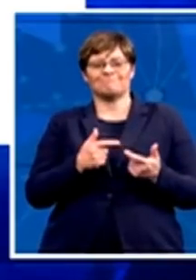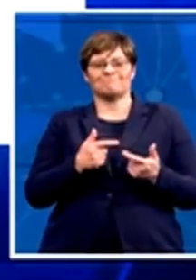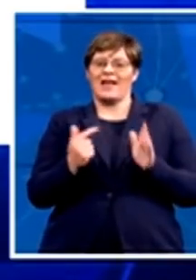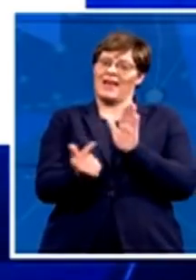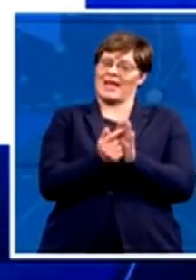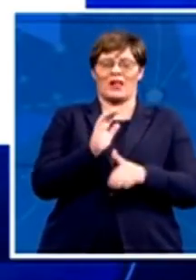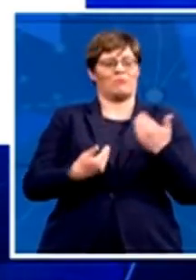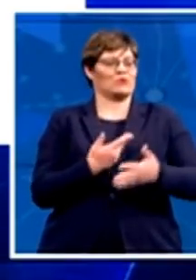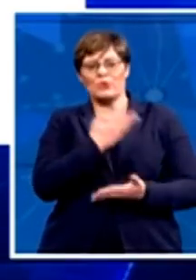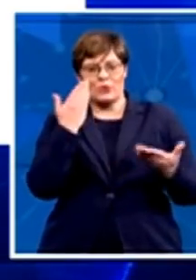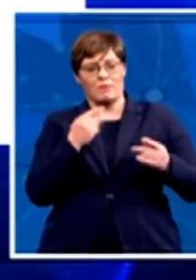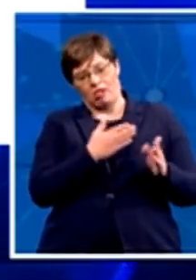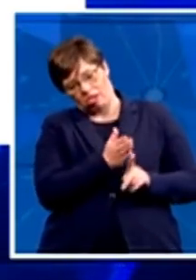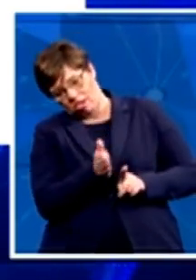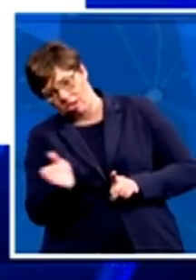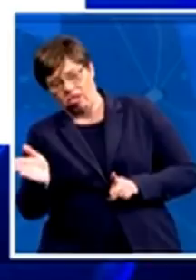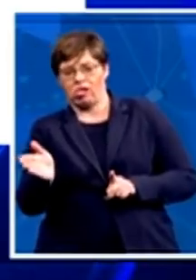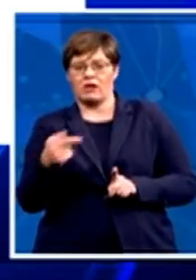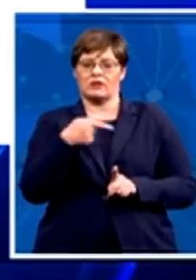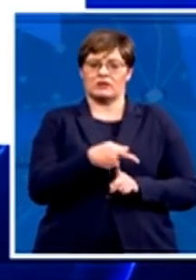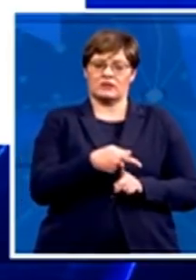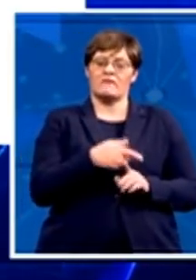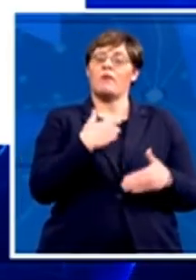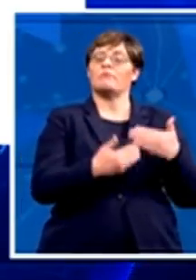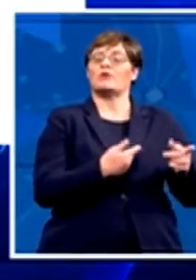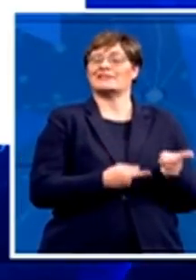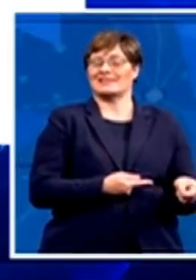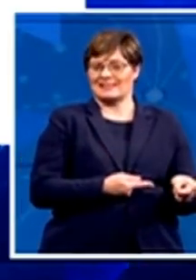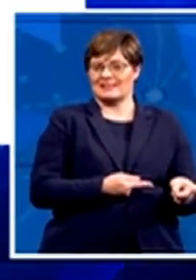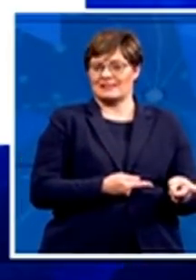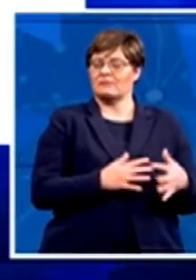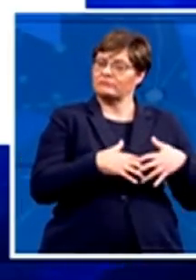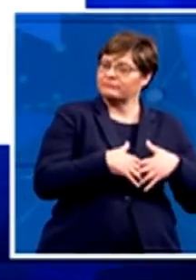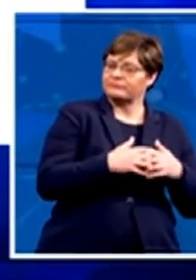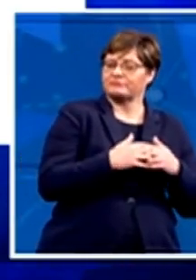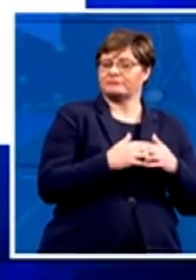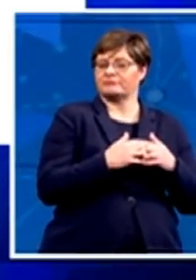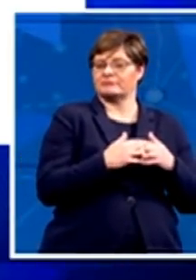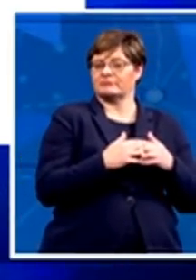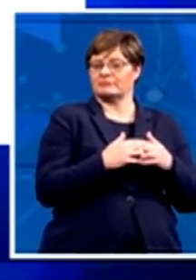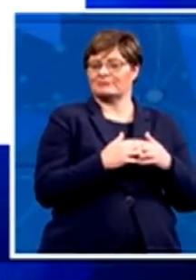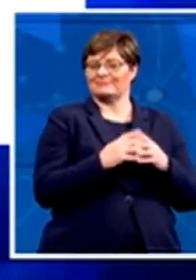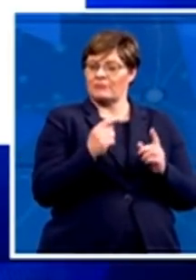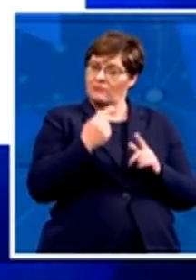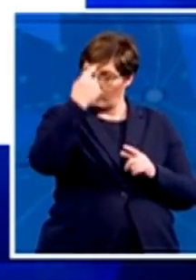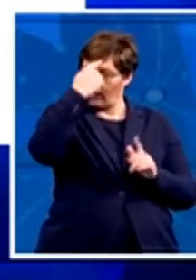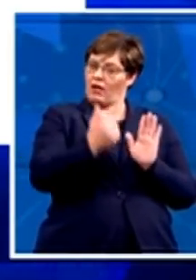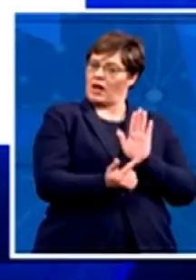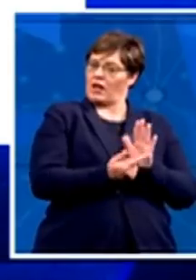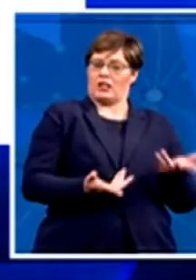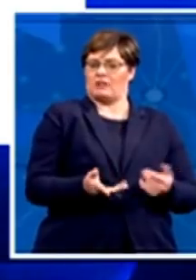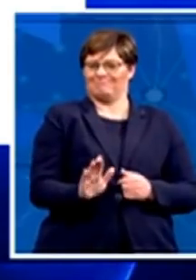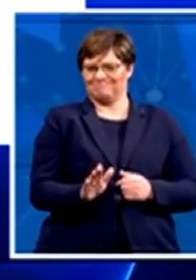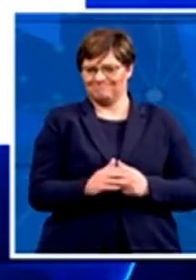from a process that creates such an impression. It may be impractical in as